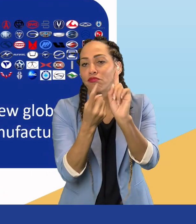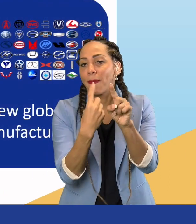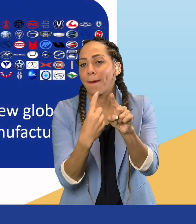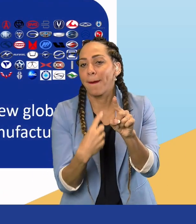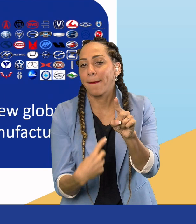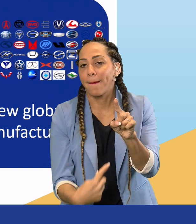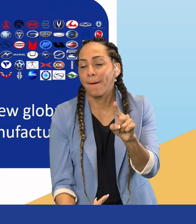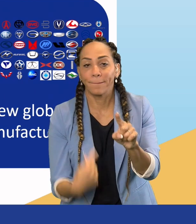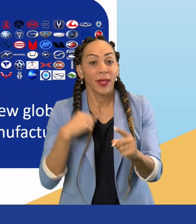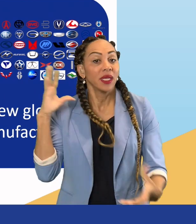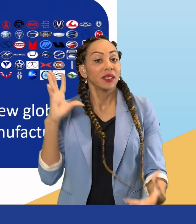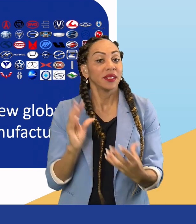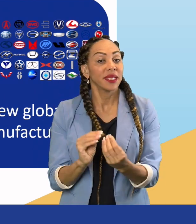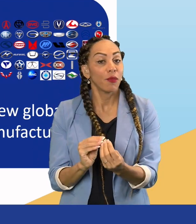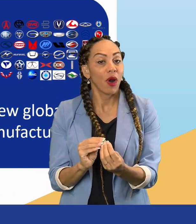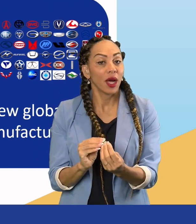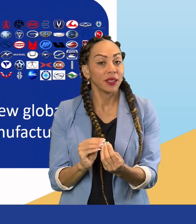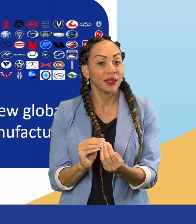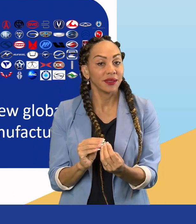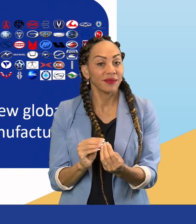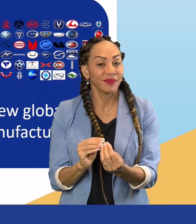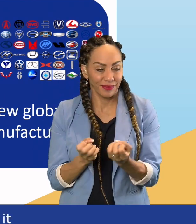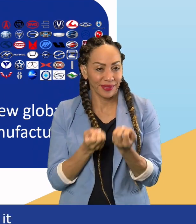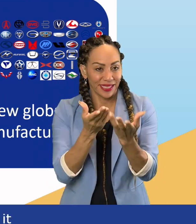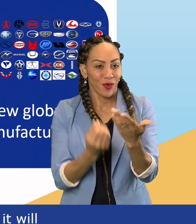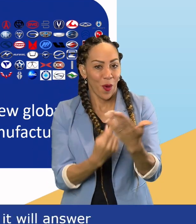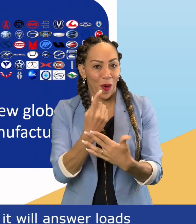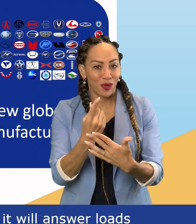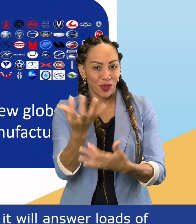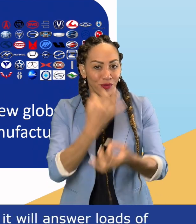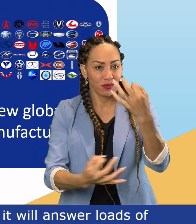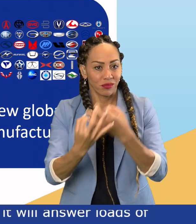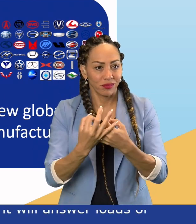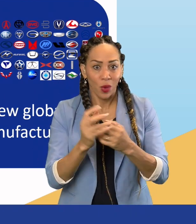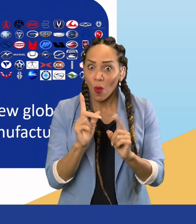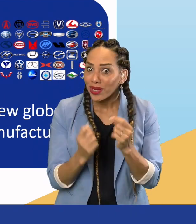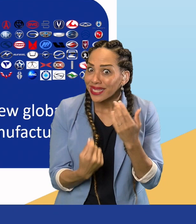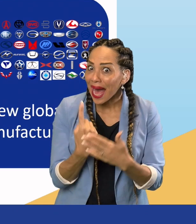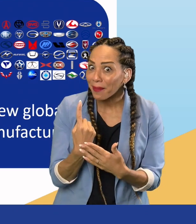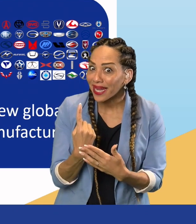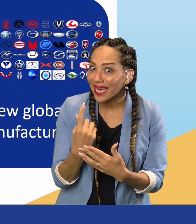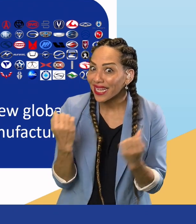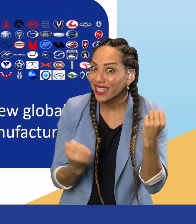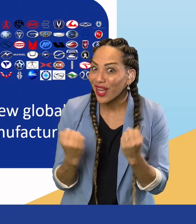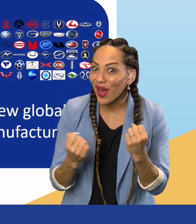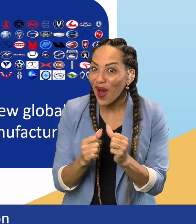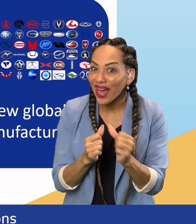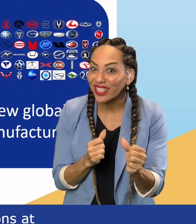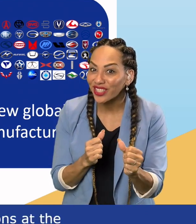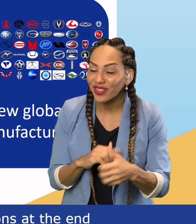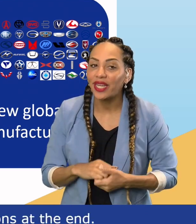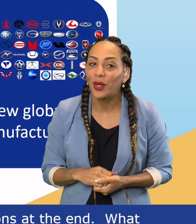guess to wrap things up and some questions at the end, what's going on in the car industry? To summarise, there are some serious